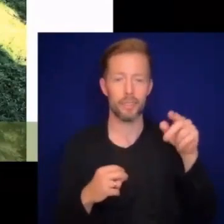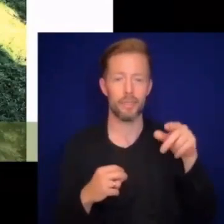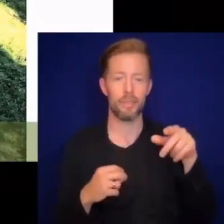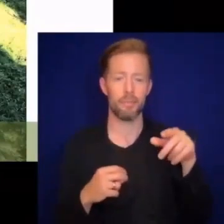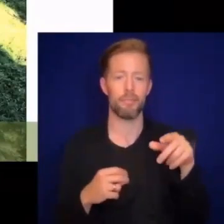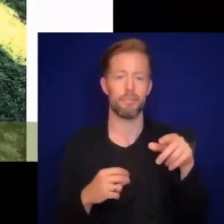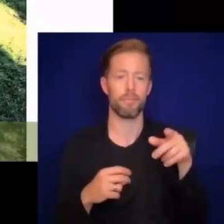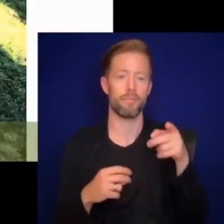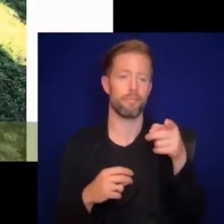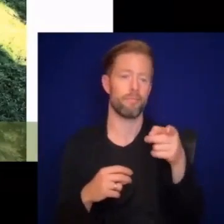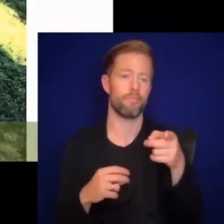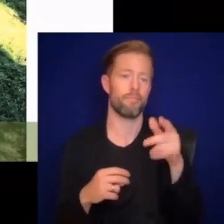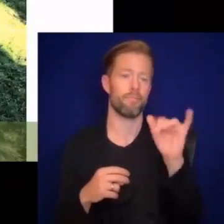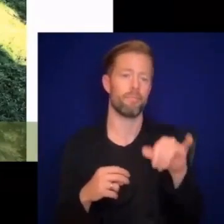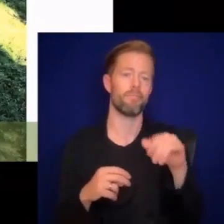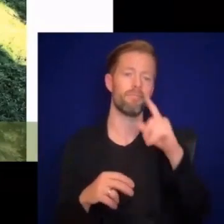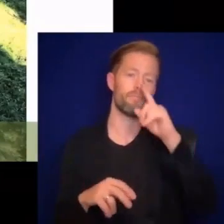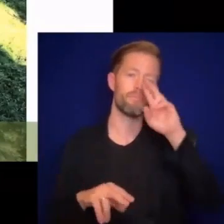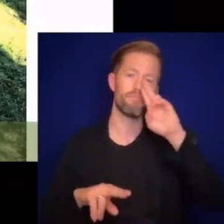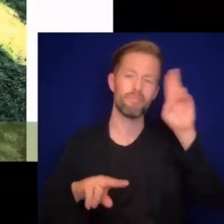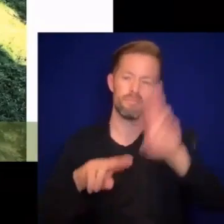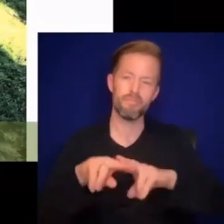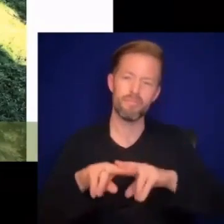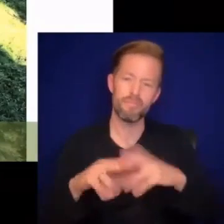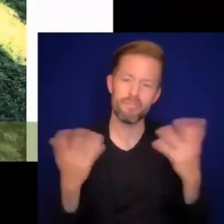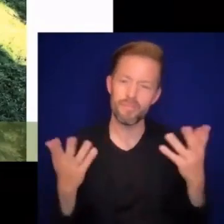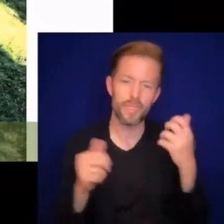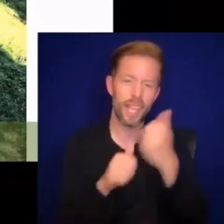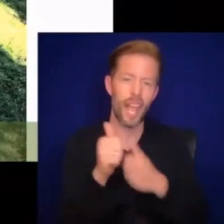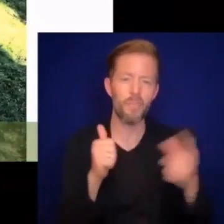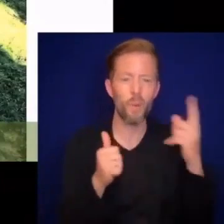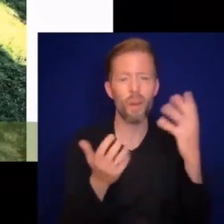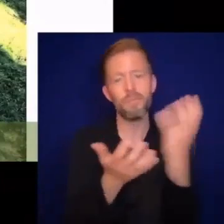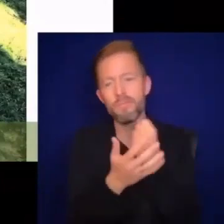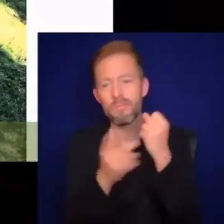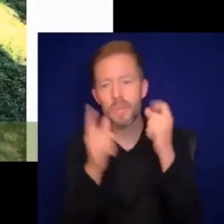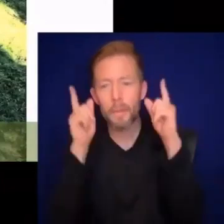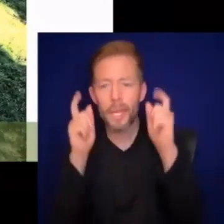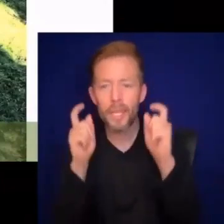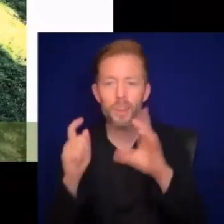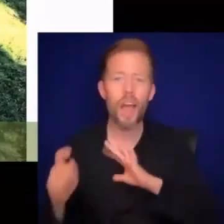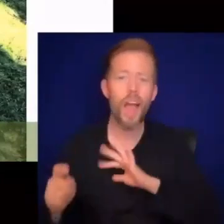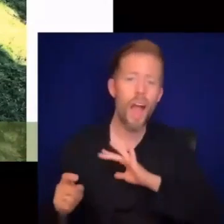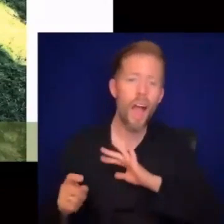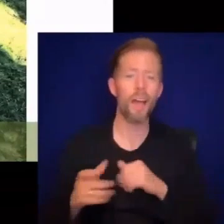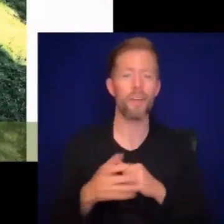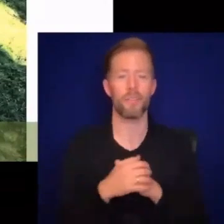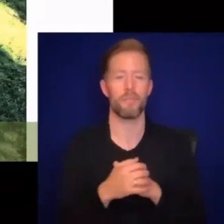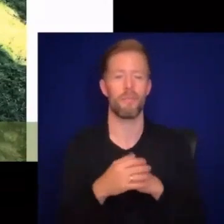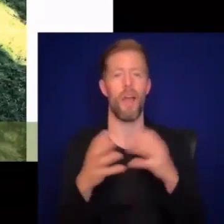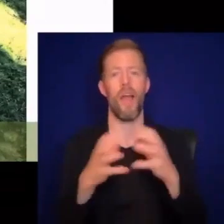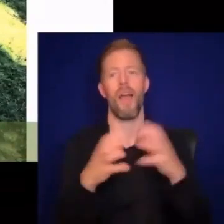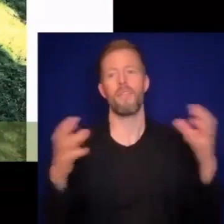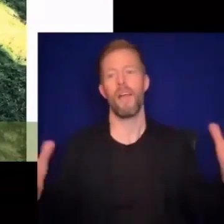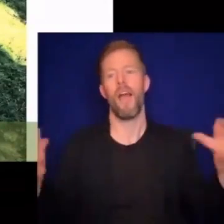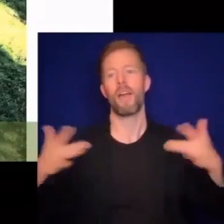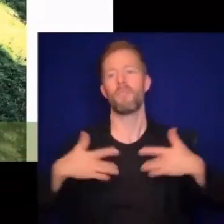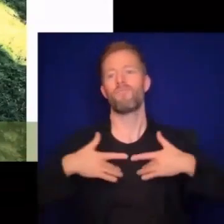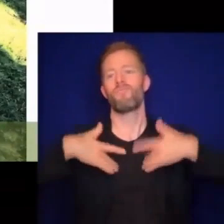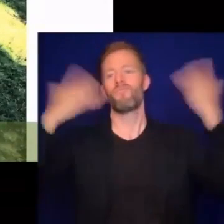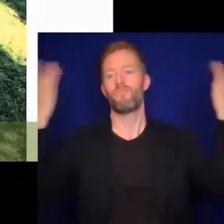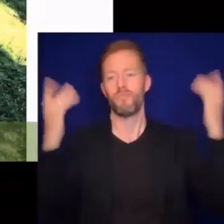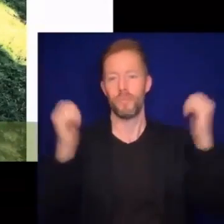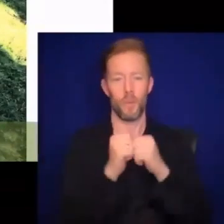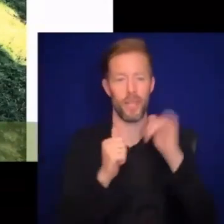giant sunflower. This is fun. It's fun for everybody. It's a photo op. There is a lot of joy